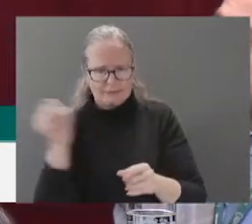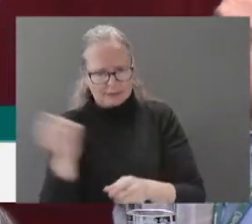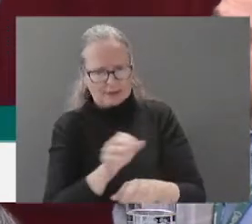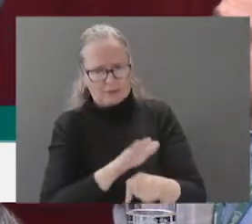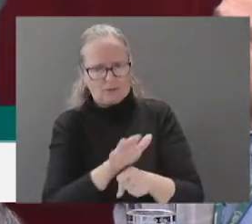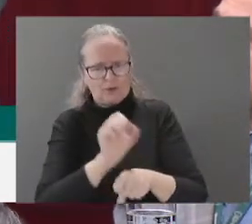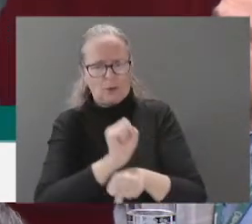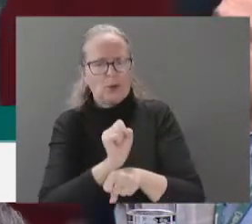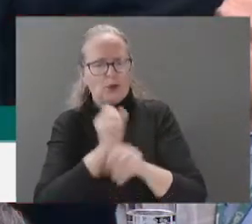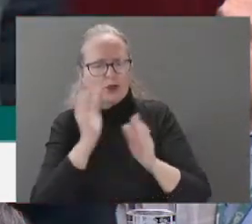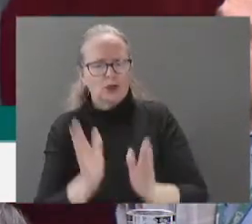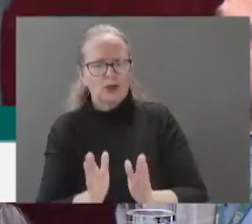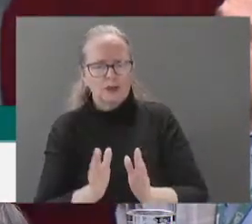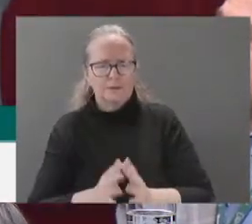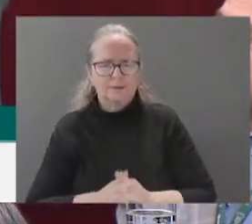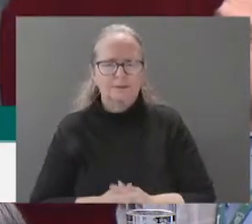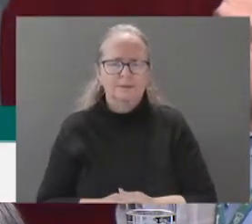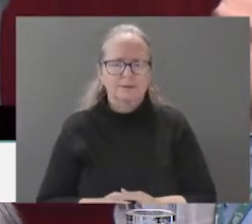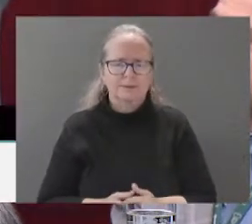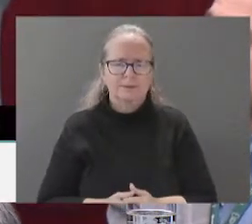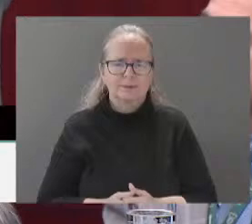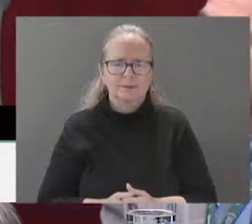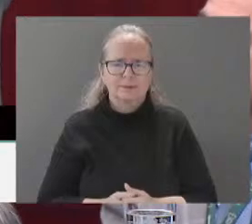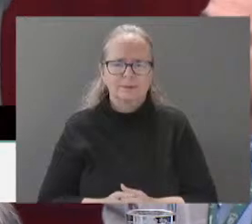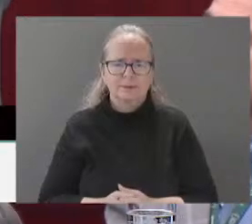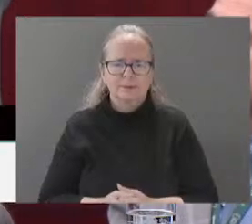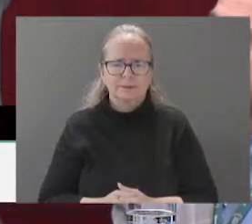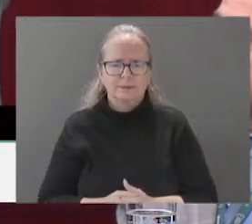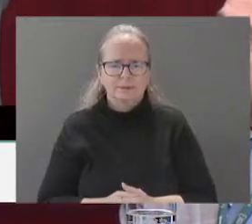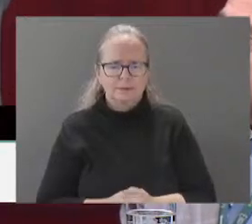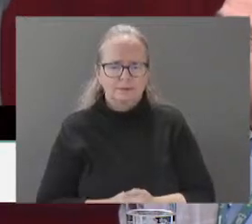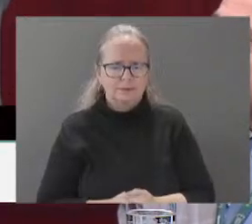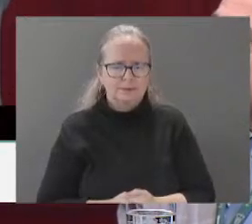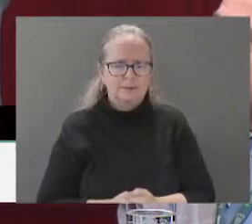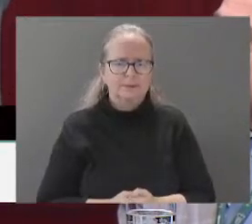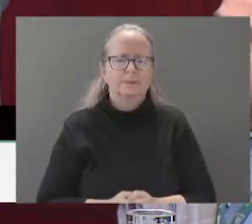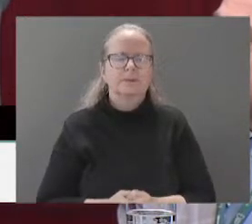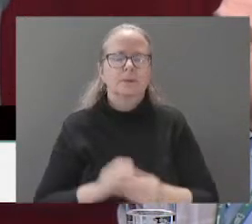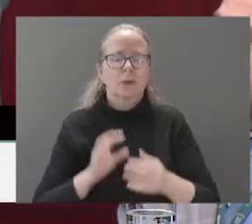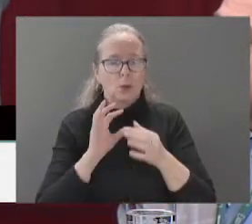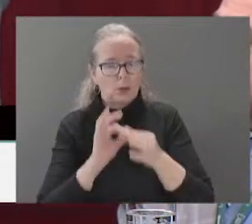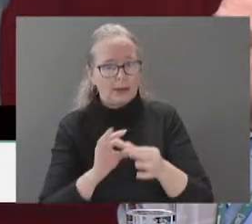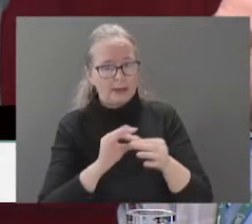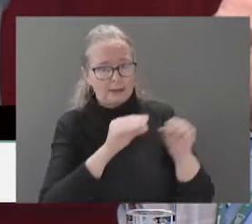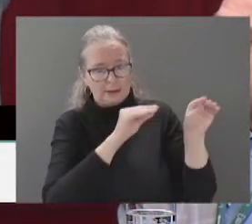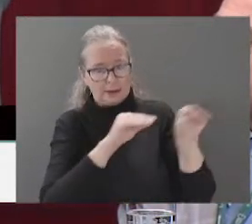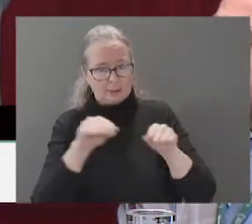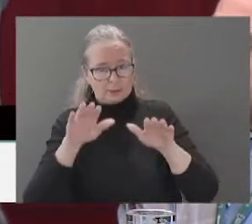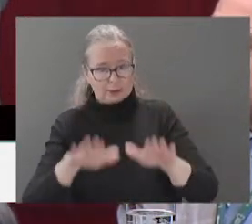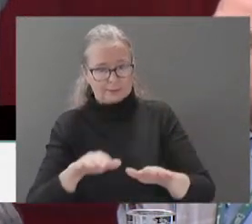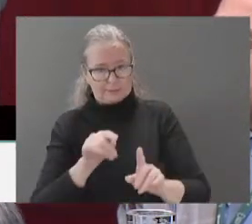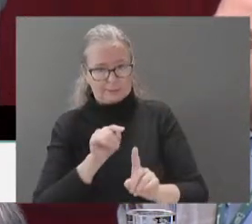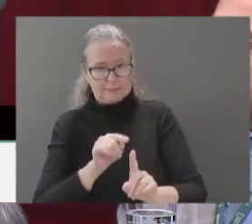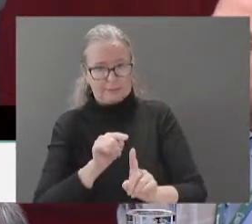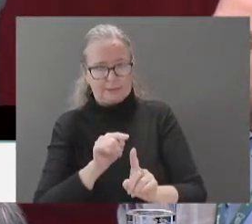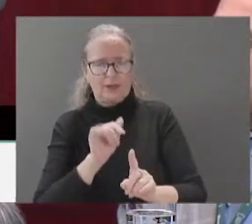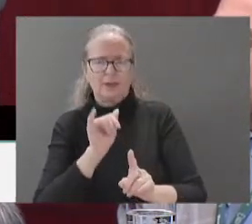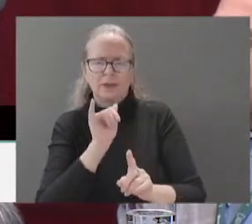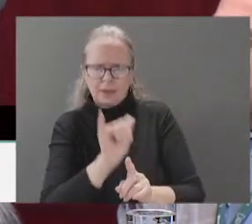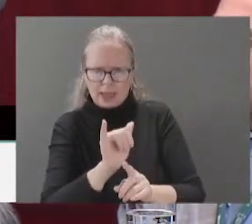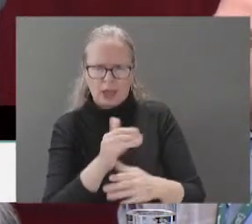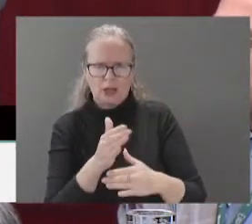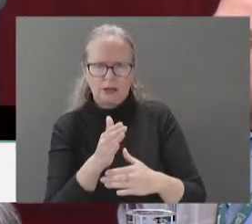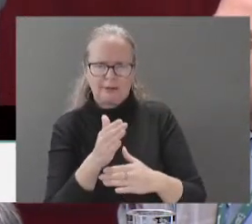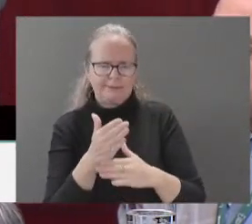Speaker given the shared jurisdiction on matters of immigration between the federal and provincial governments and given the complex nature of